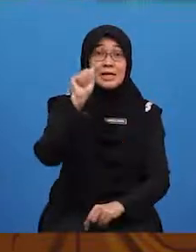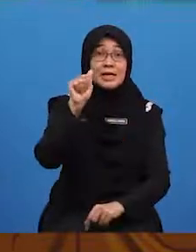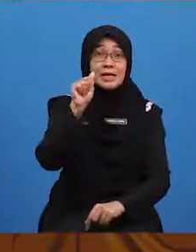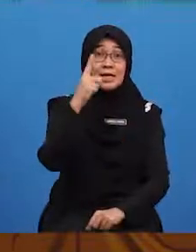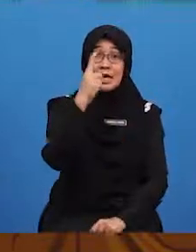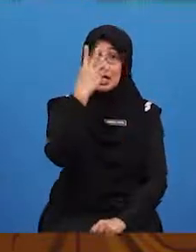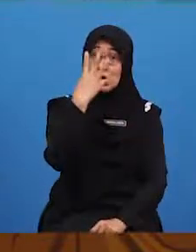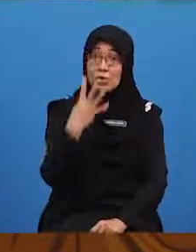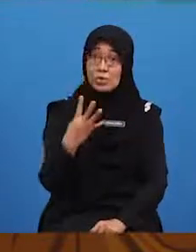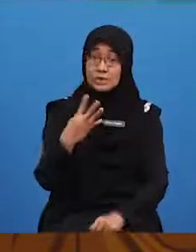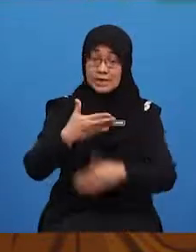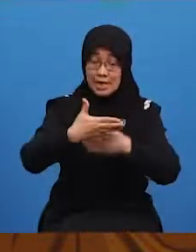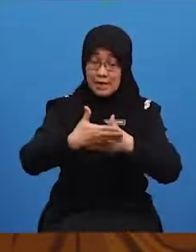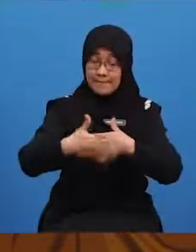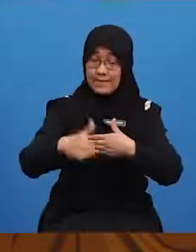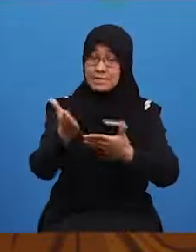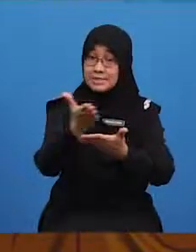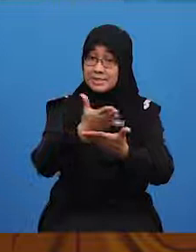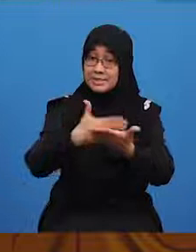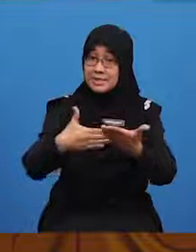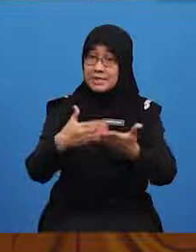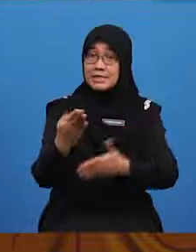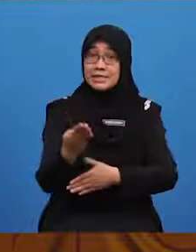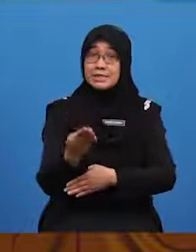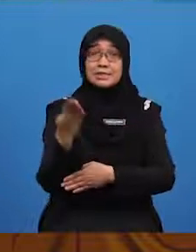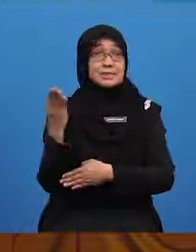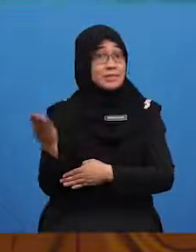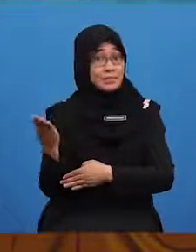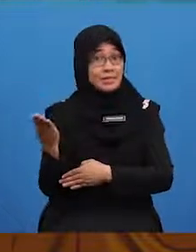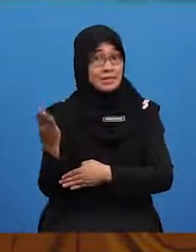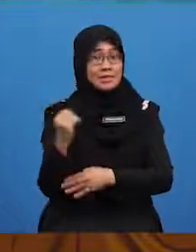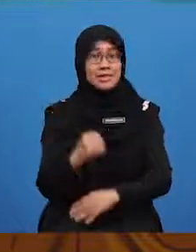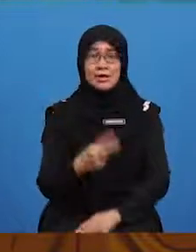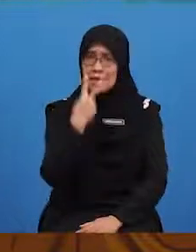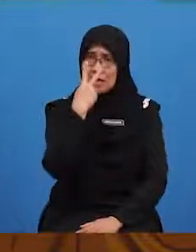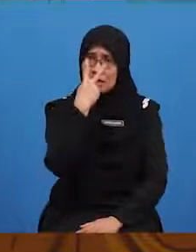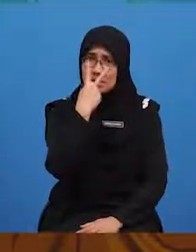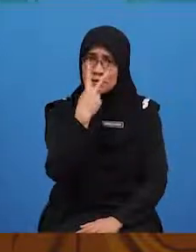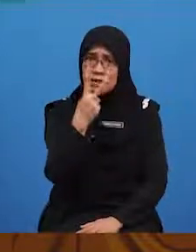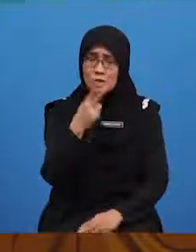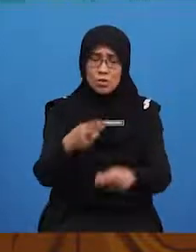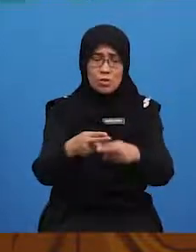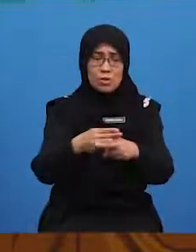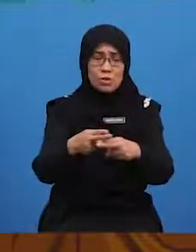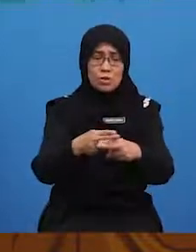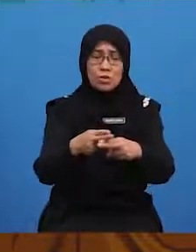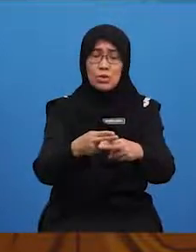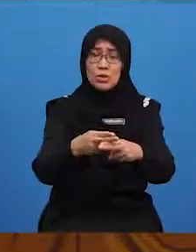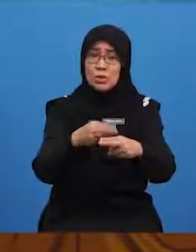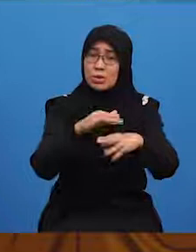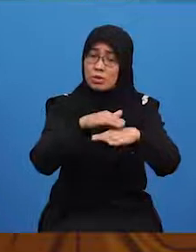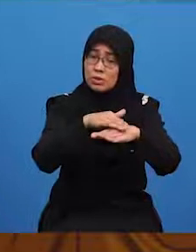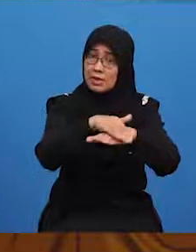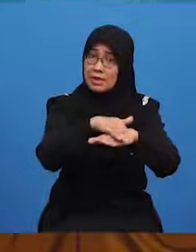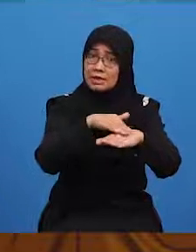Brilliant. So we can say a quarter past something. And this word